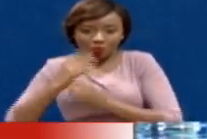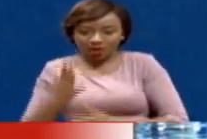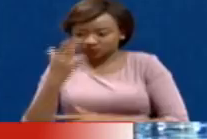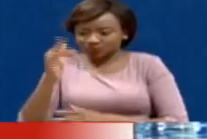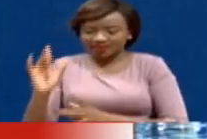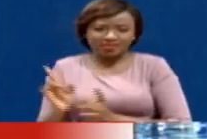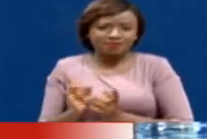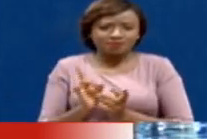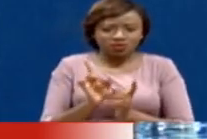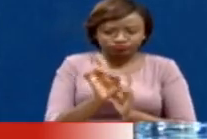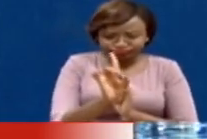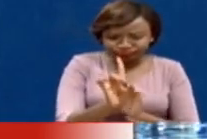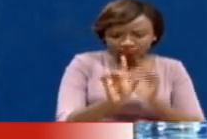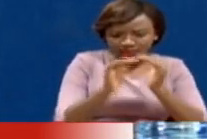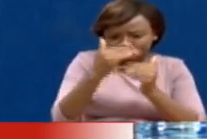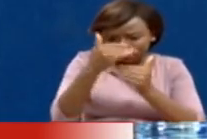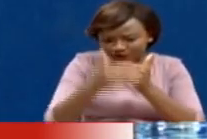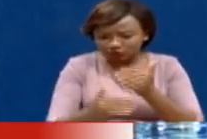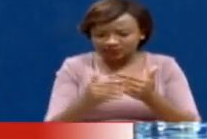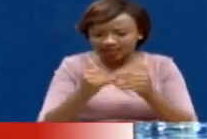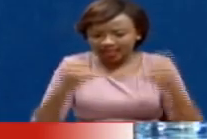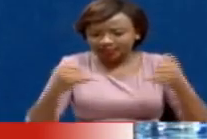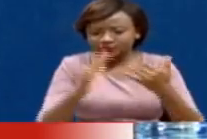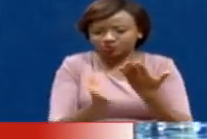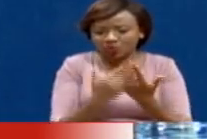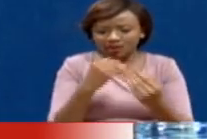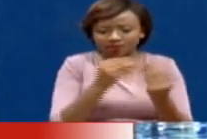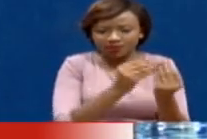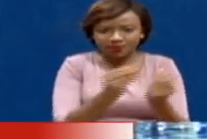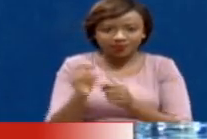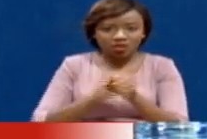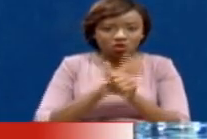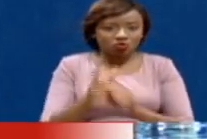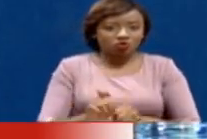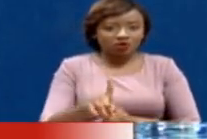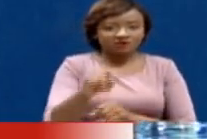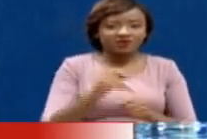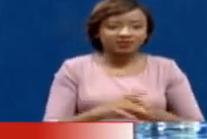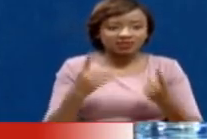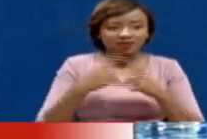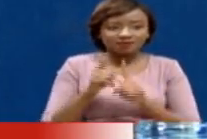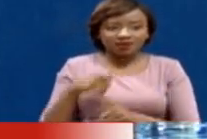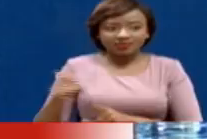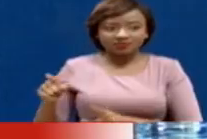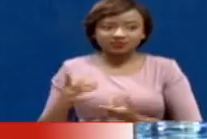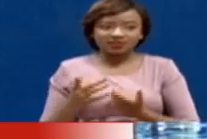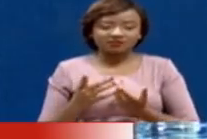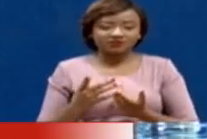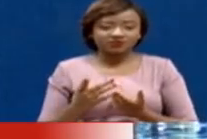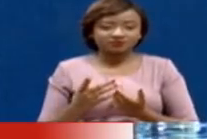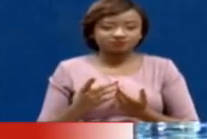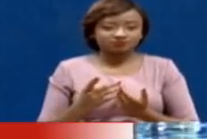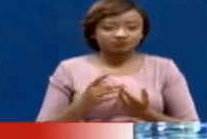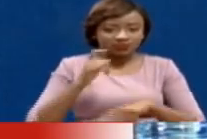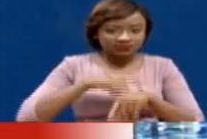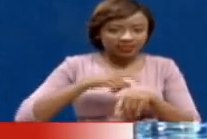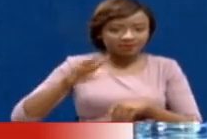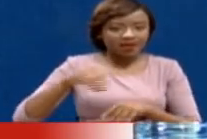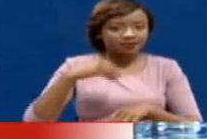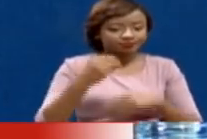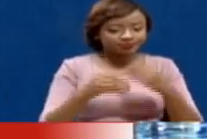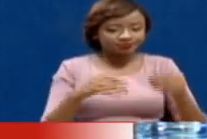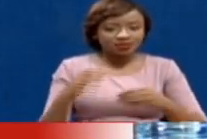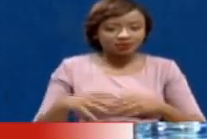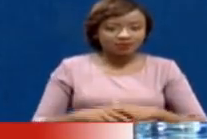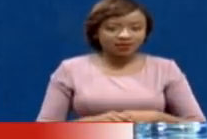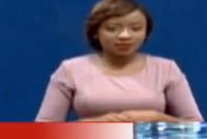fight against the coronavirus disease. They have sacrificed their time from their families. They are doing a wonderful job,